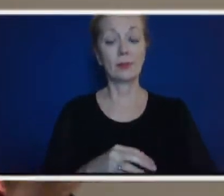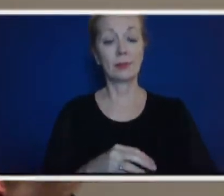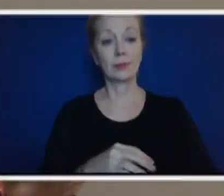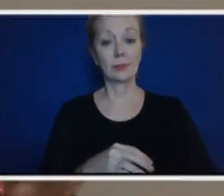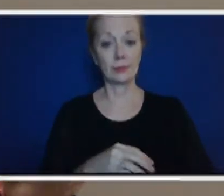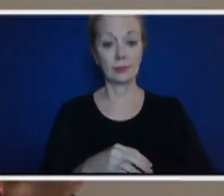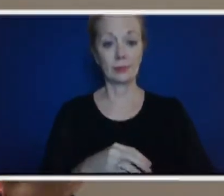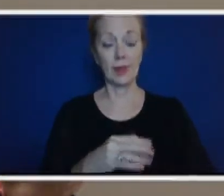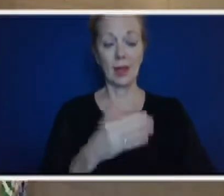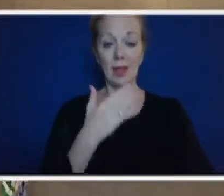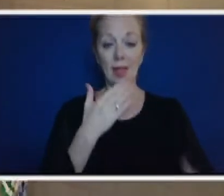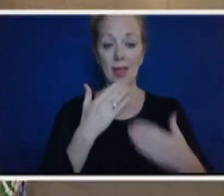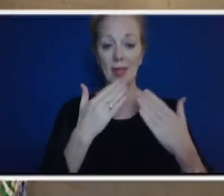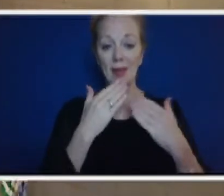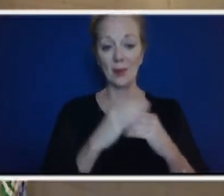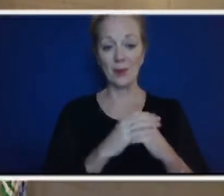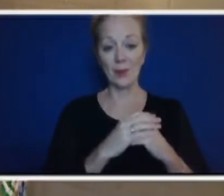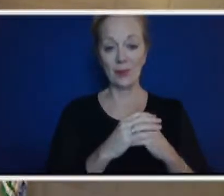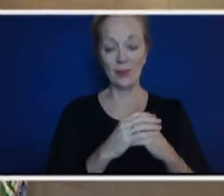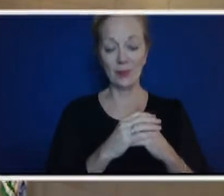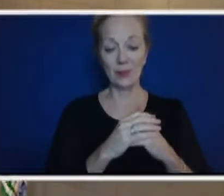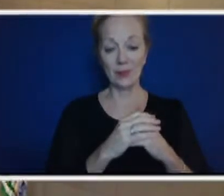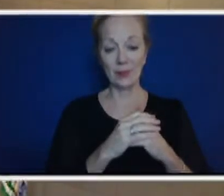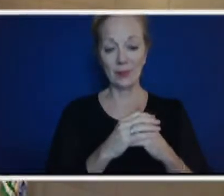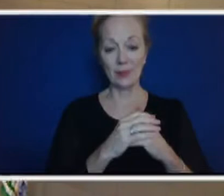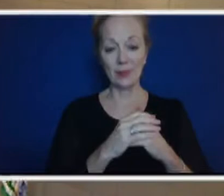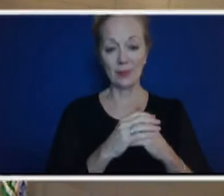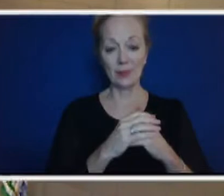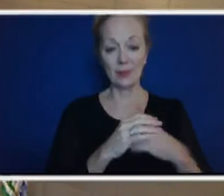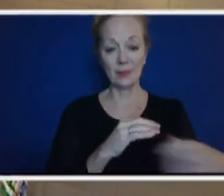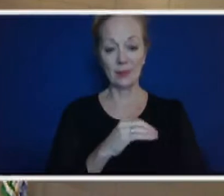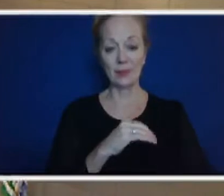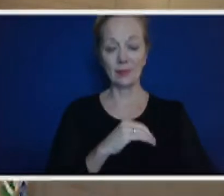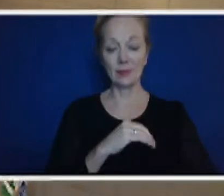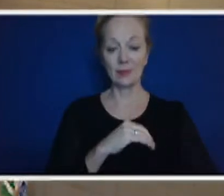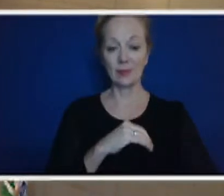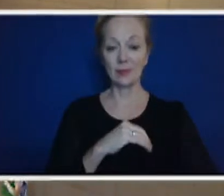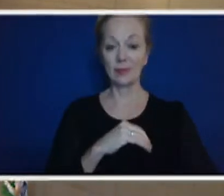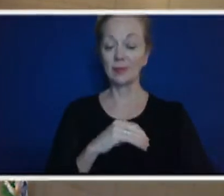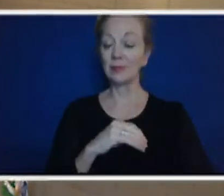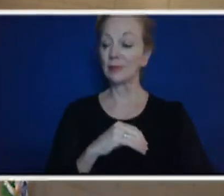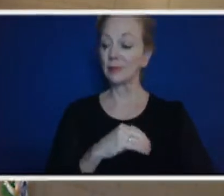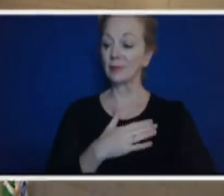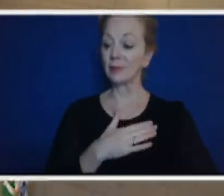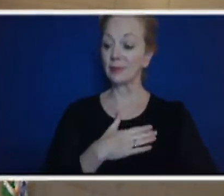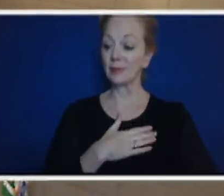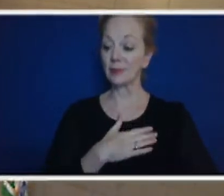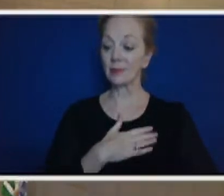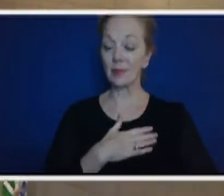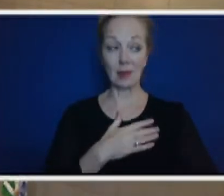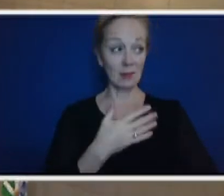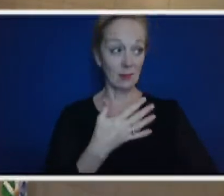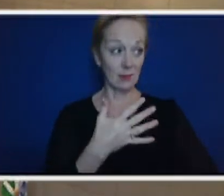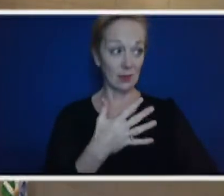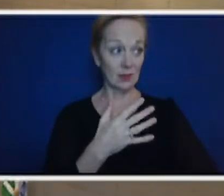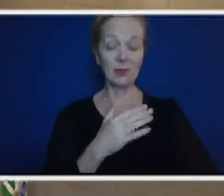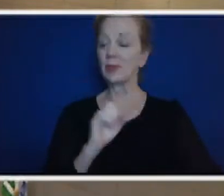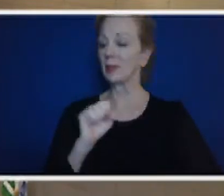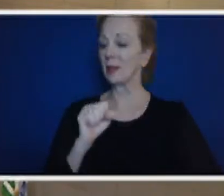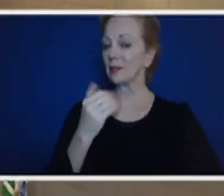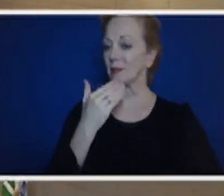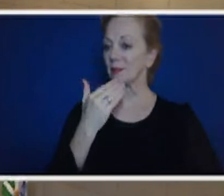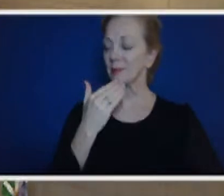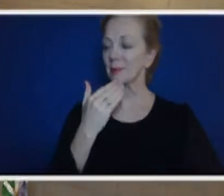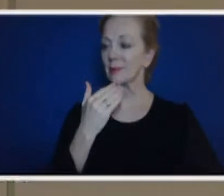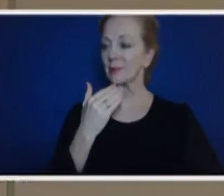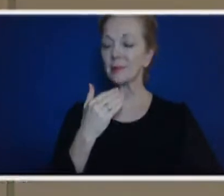Thank you. Mayor Pro Tem. You done, Ms. Anderson? Yes, thank you, Mayor Pro Tem. I just want to